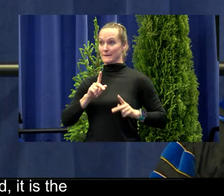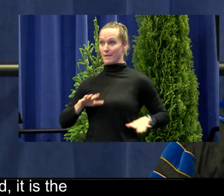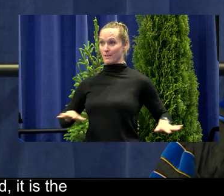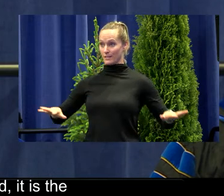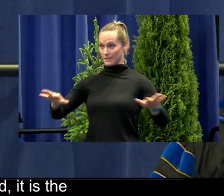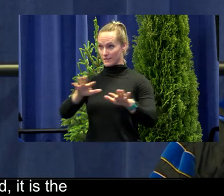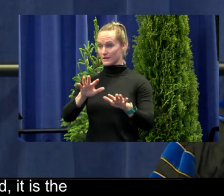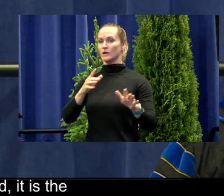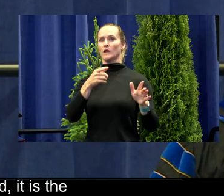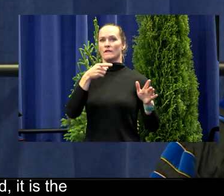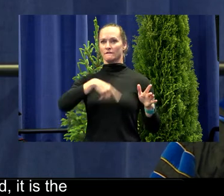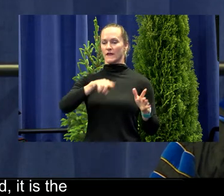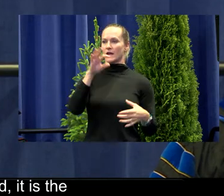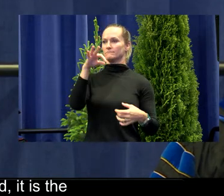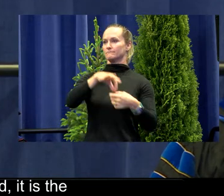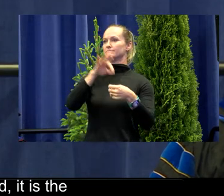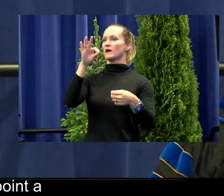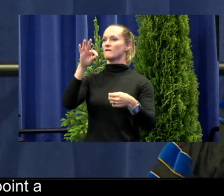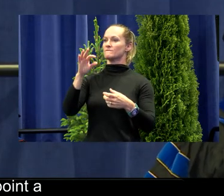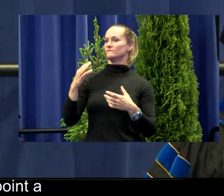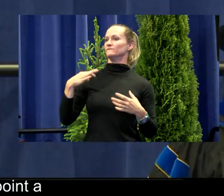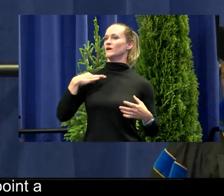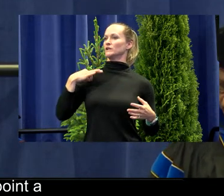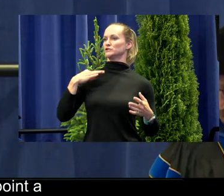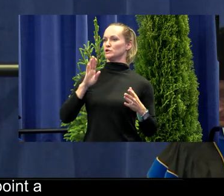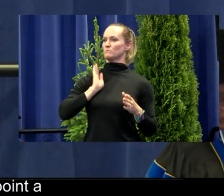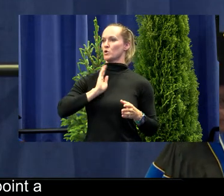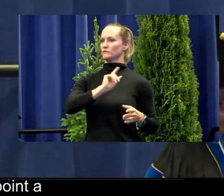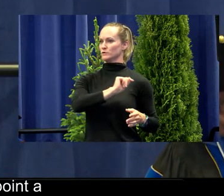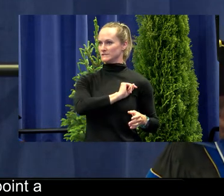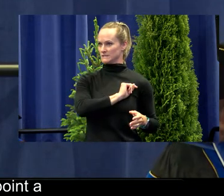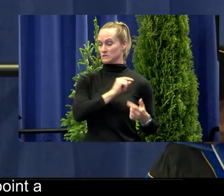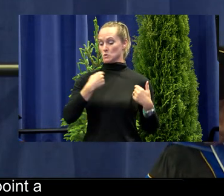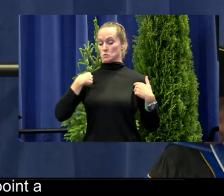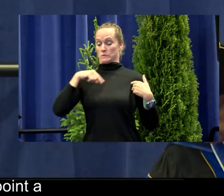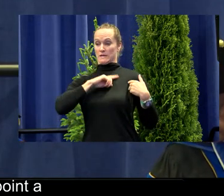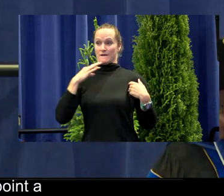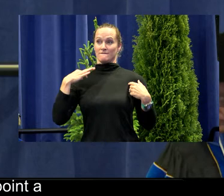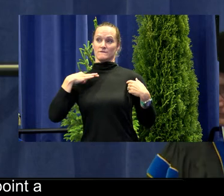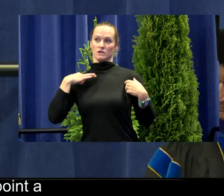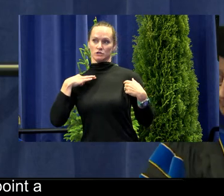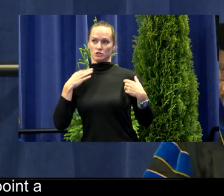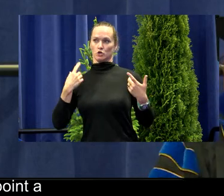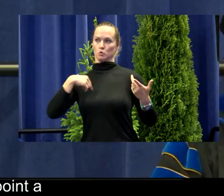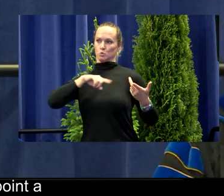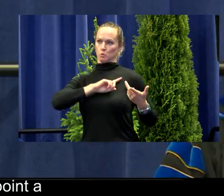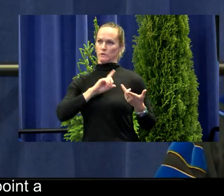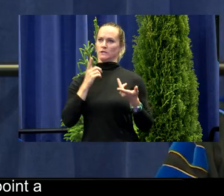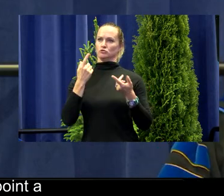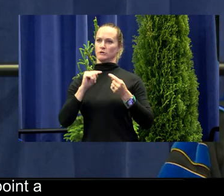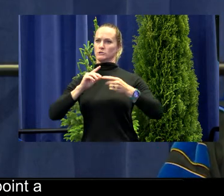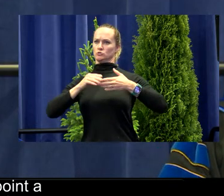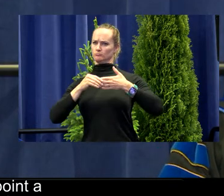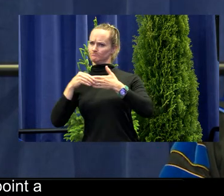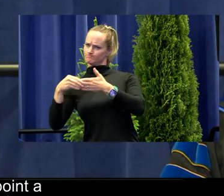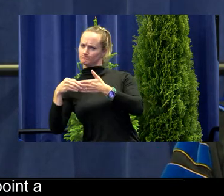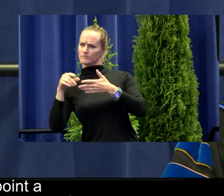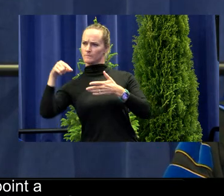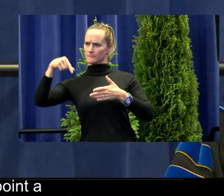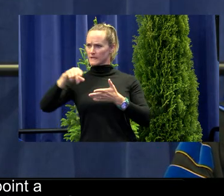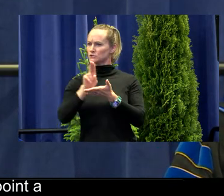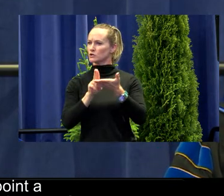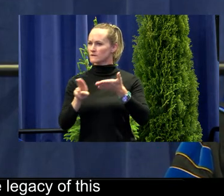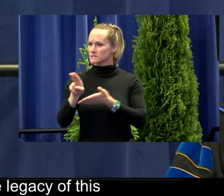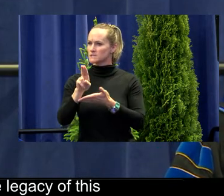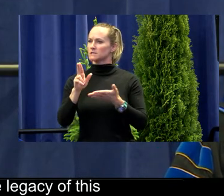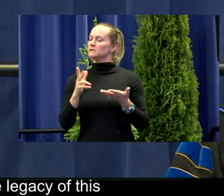a volunteer board of trustees who then, as volunteers, steward the legacy of this great university. Speaking